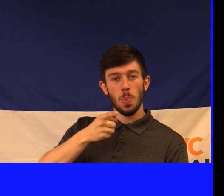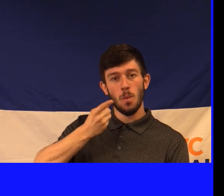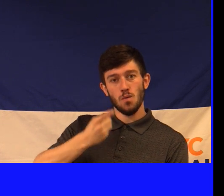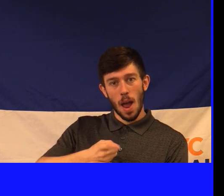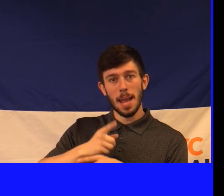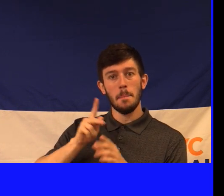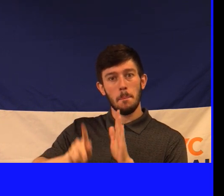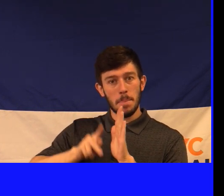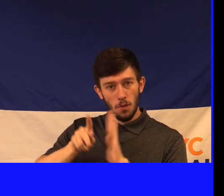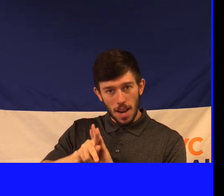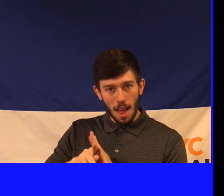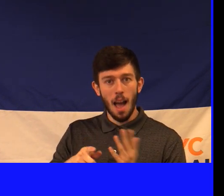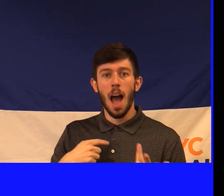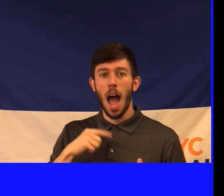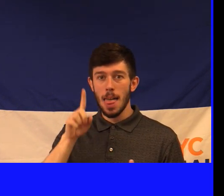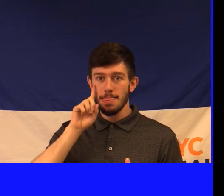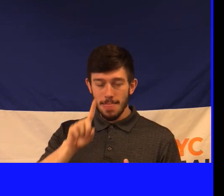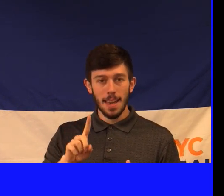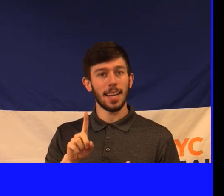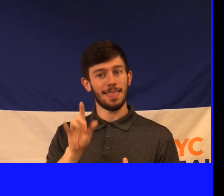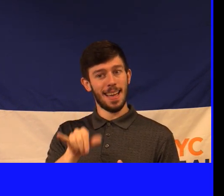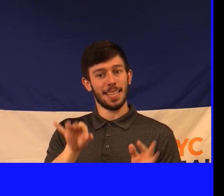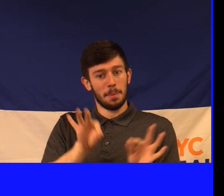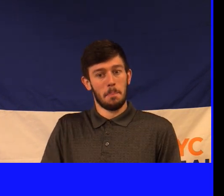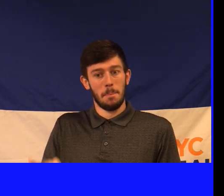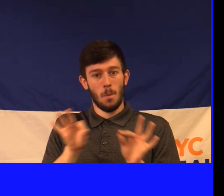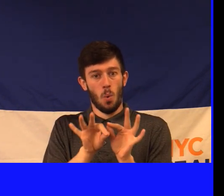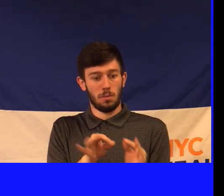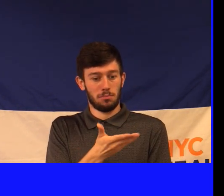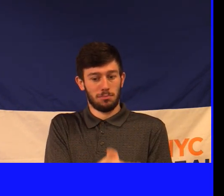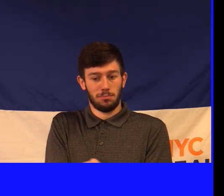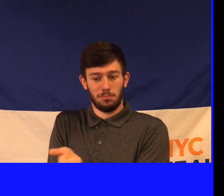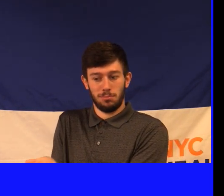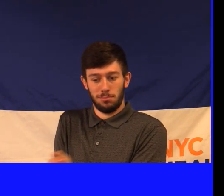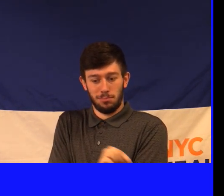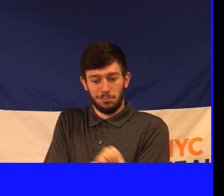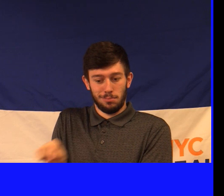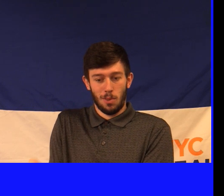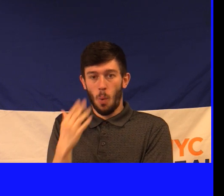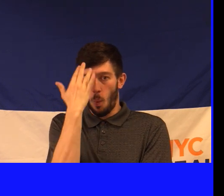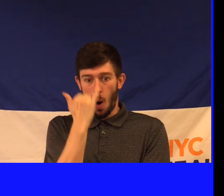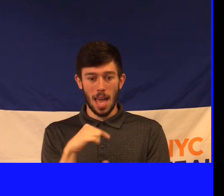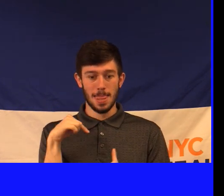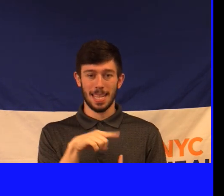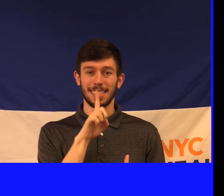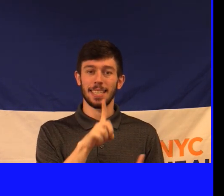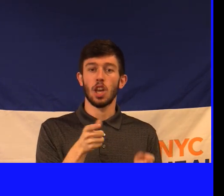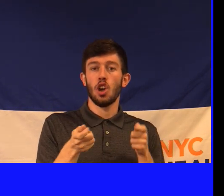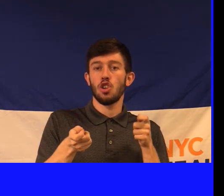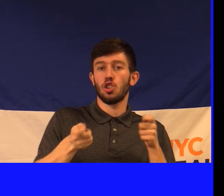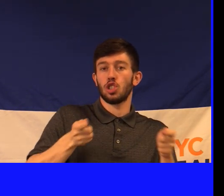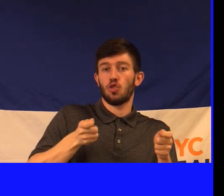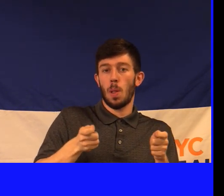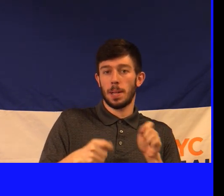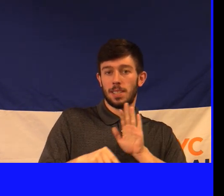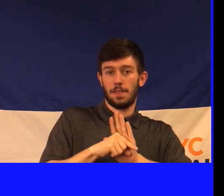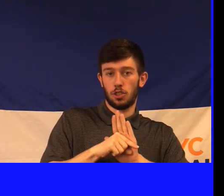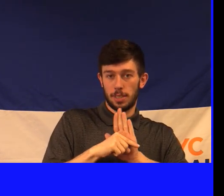distinction, which is why this is a control deficiency, so something that needs to be looked